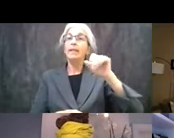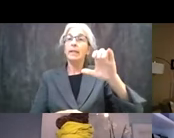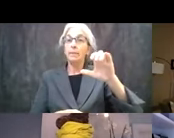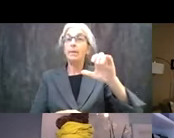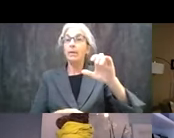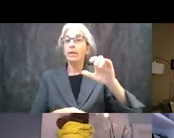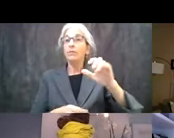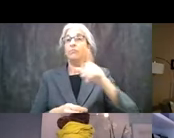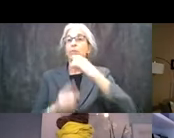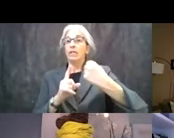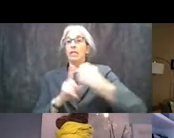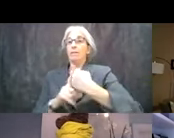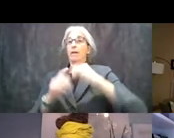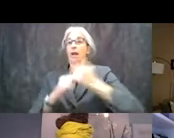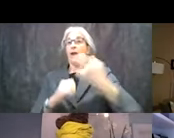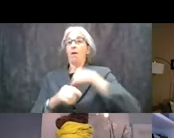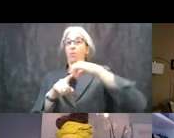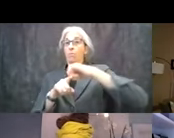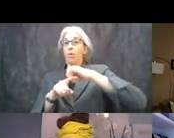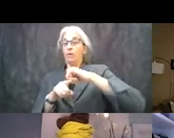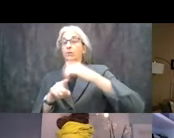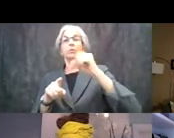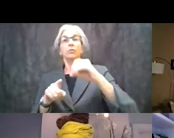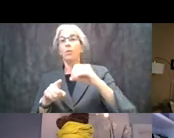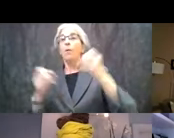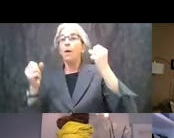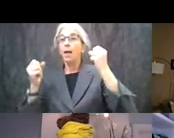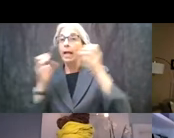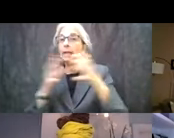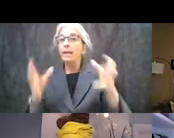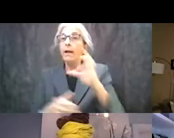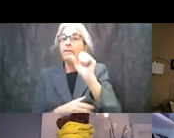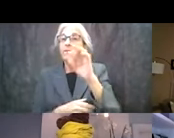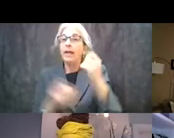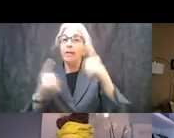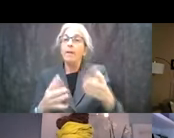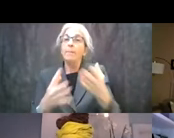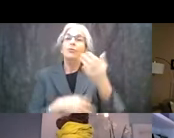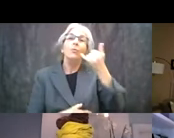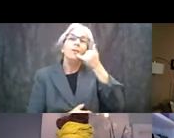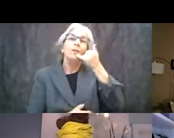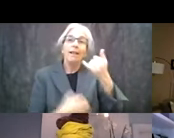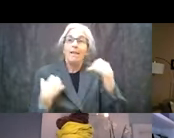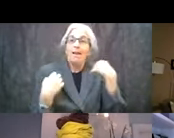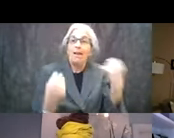telehealth instead of, you know, going to the doctor's office, you do it by the phone. And we've had to change how often people would come into clinics.